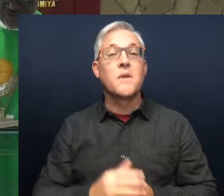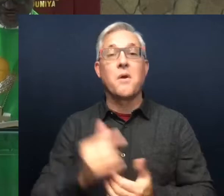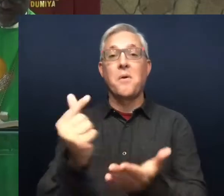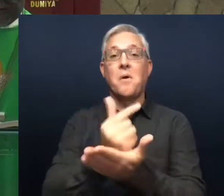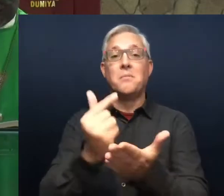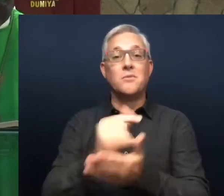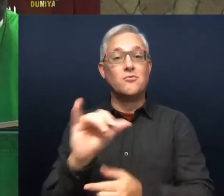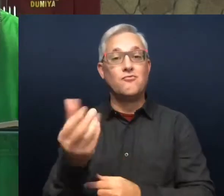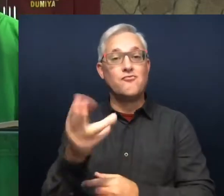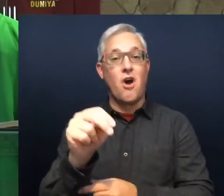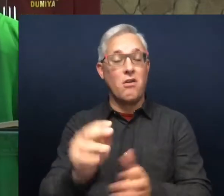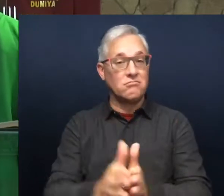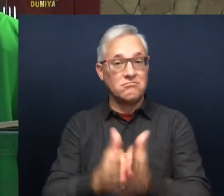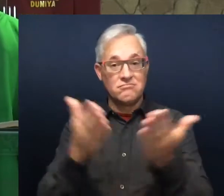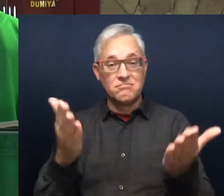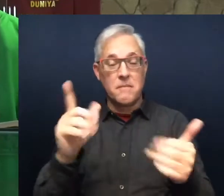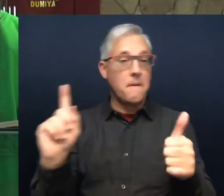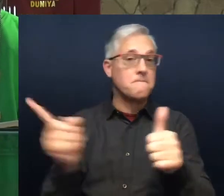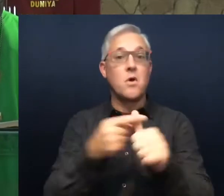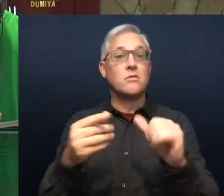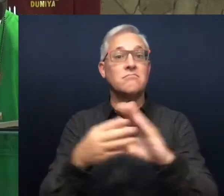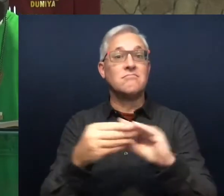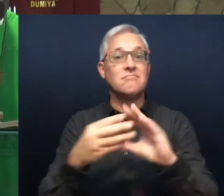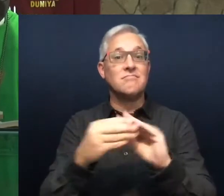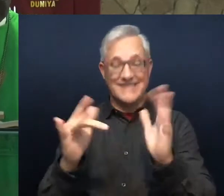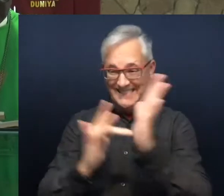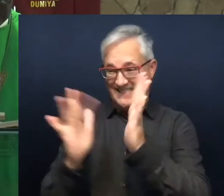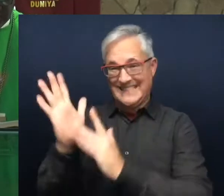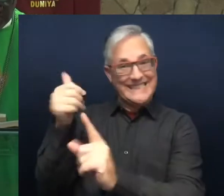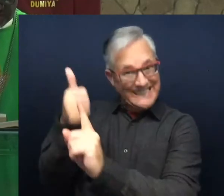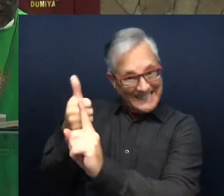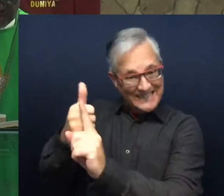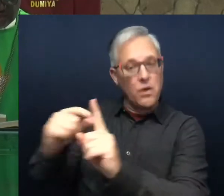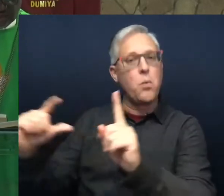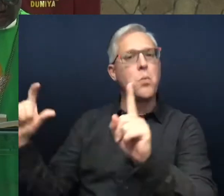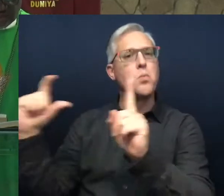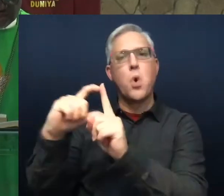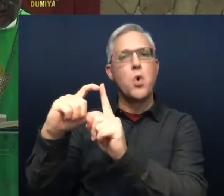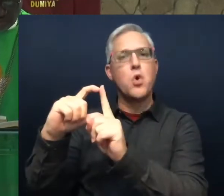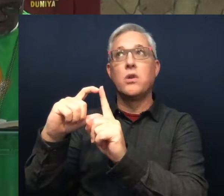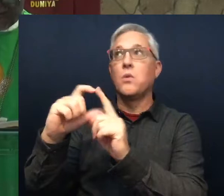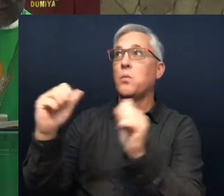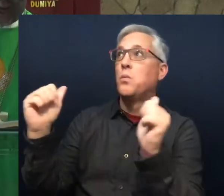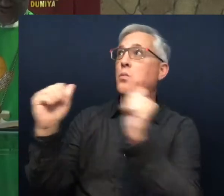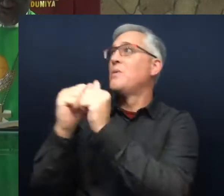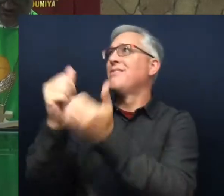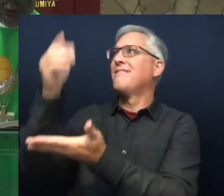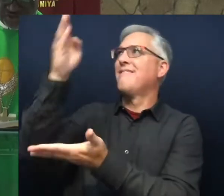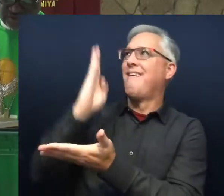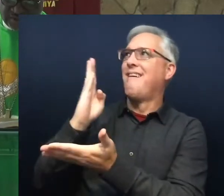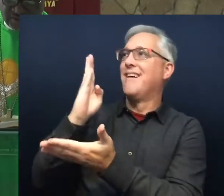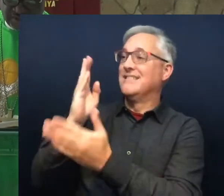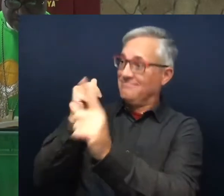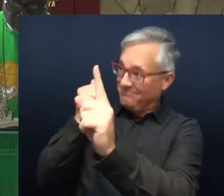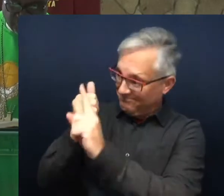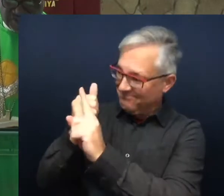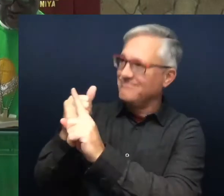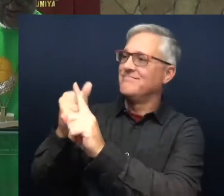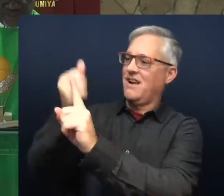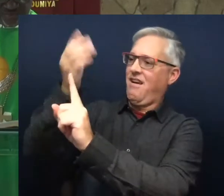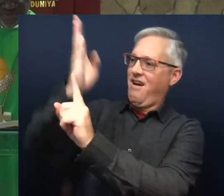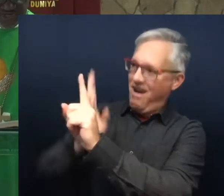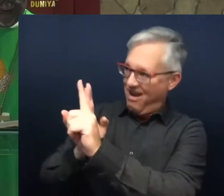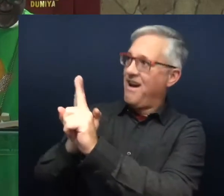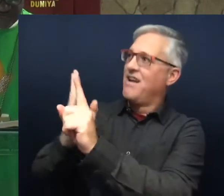by proclaiming Jesus as the Word that was in the beginning with God, the Word that was God, and the